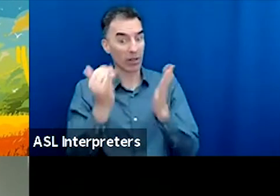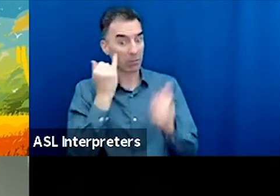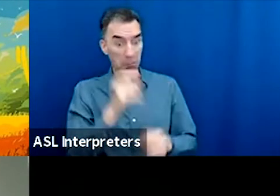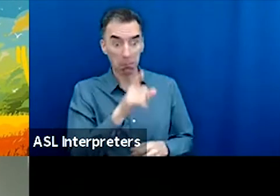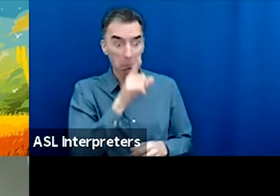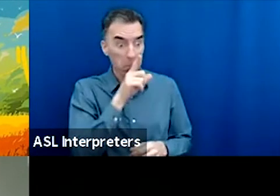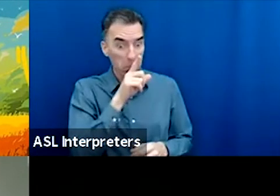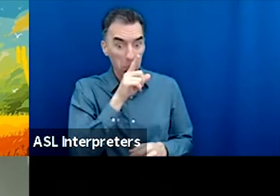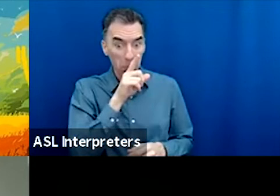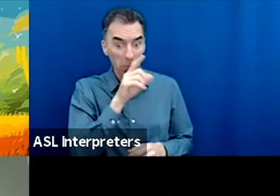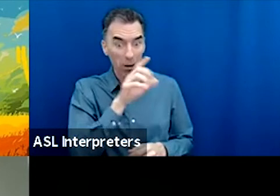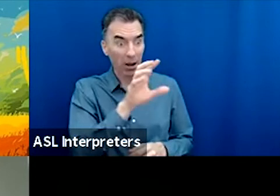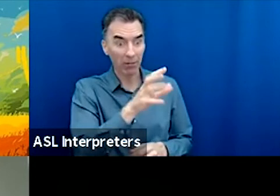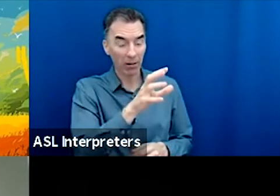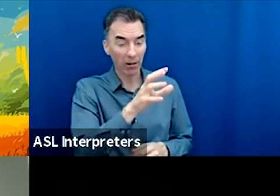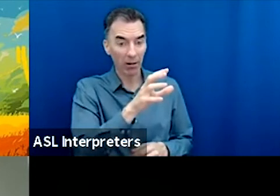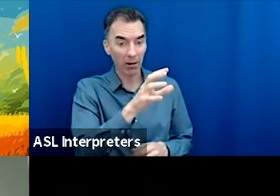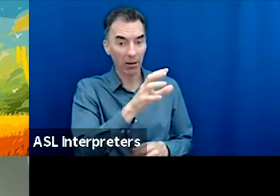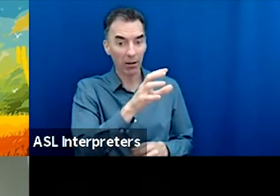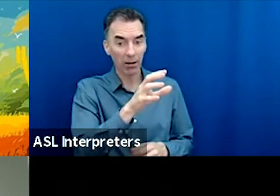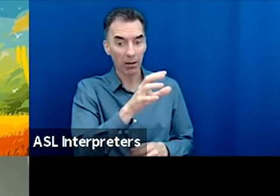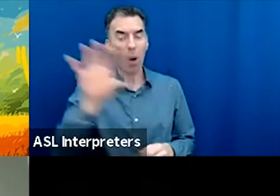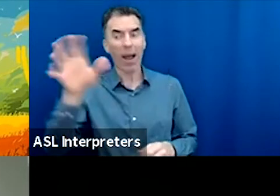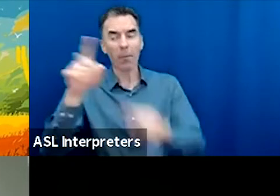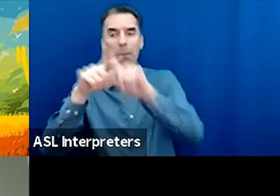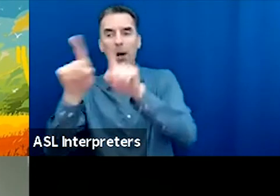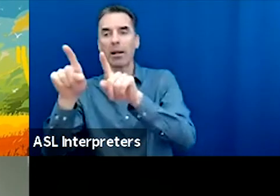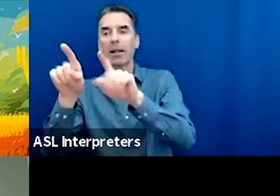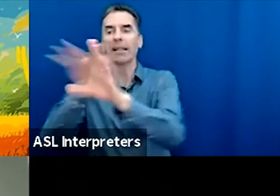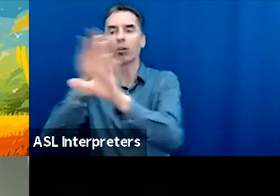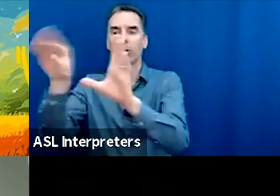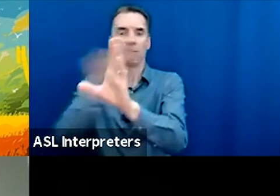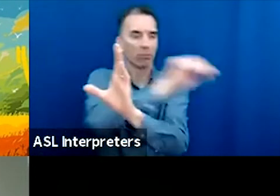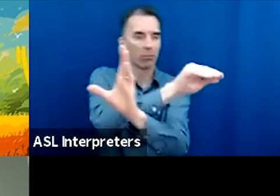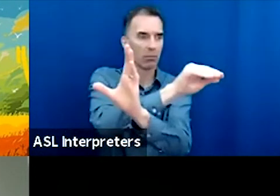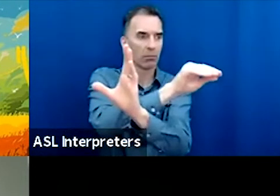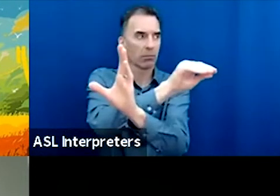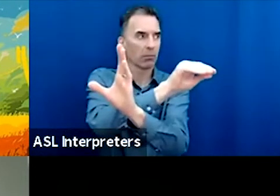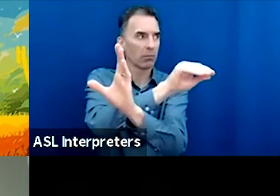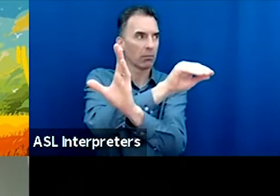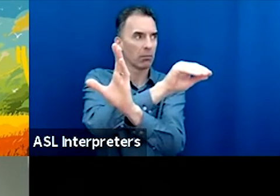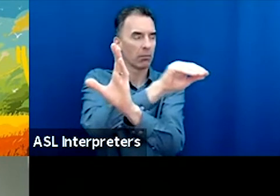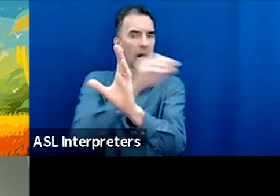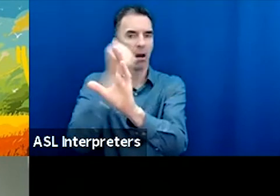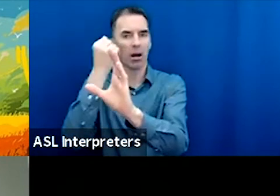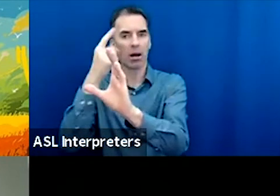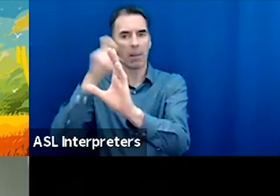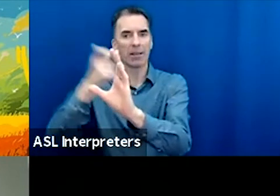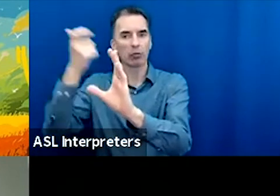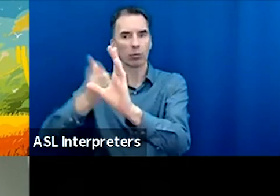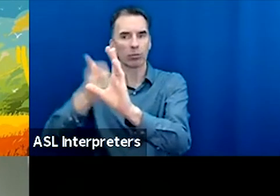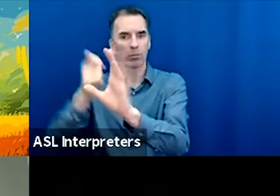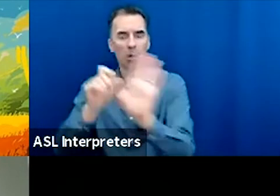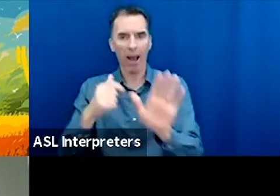certainly, but they're deposited into Canvas externally. So therefore you have to have a subscription to them. I happen to